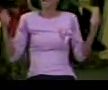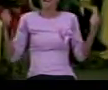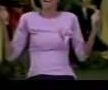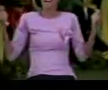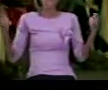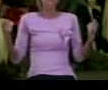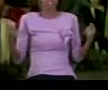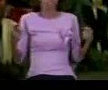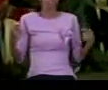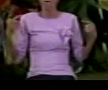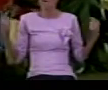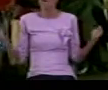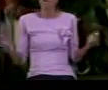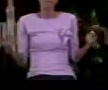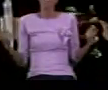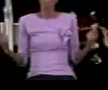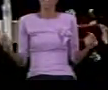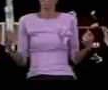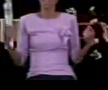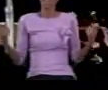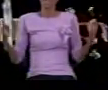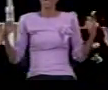Hosanna,